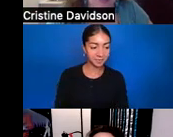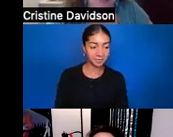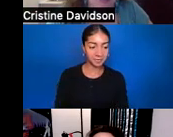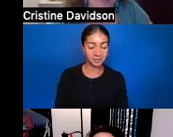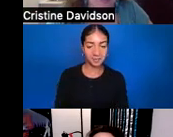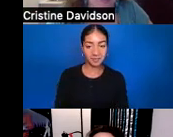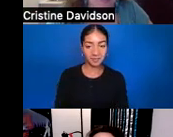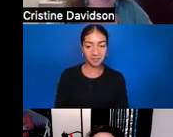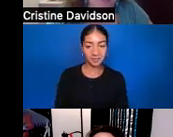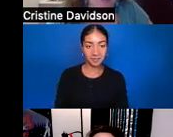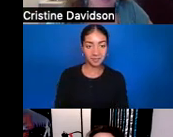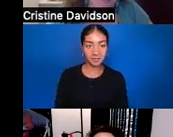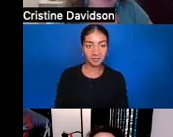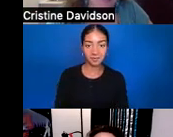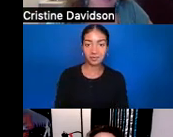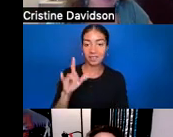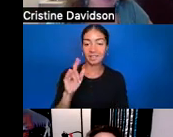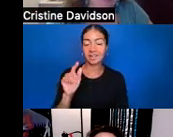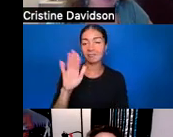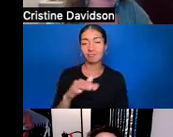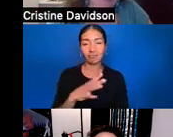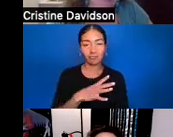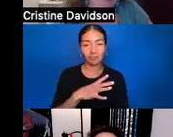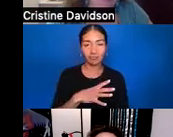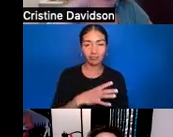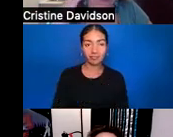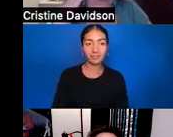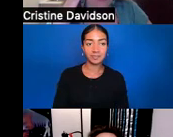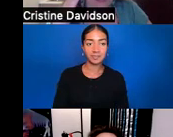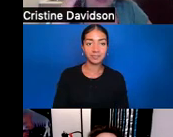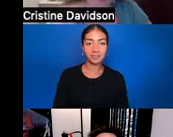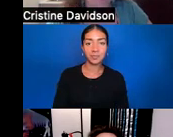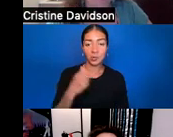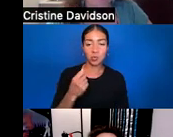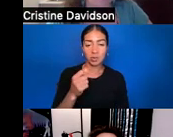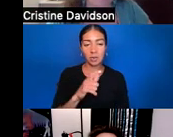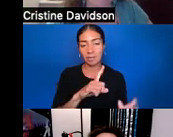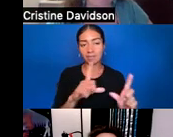That is just fine. Hold on and we'll get this.